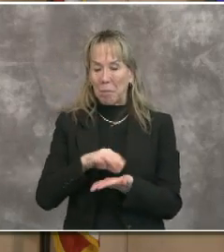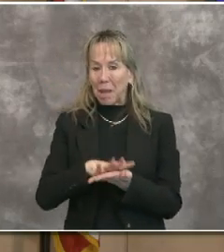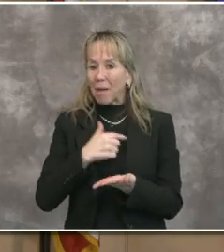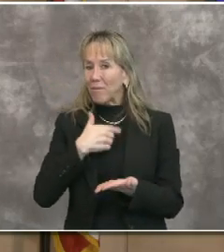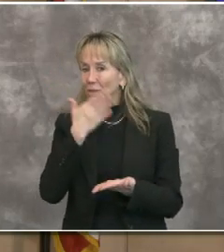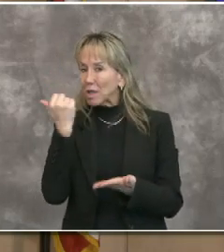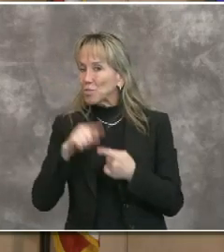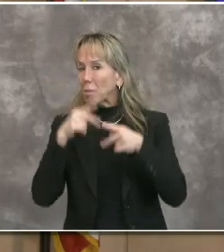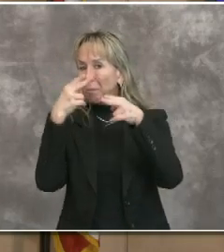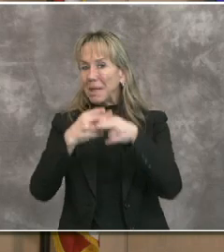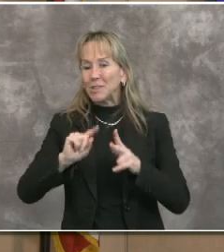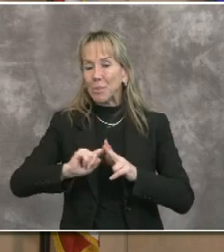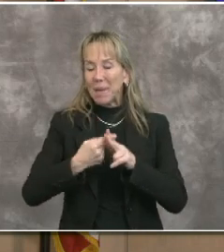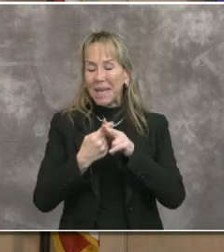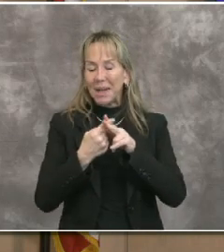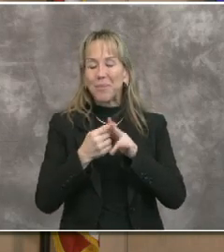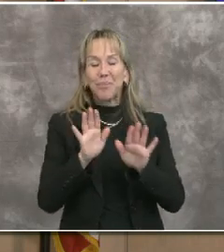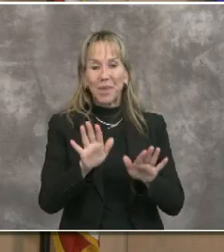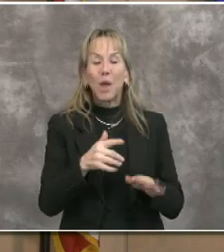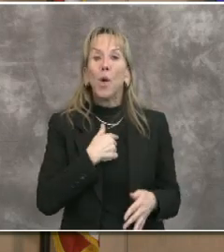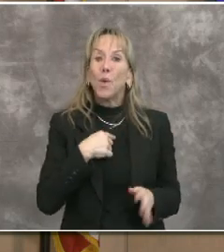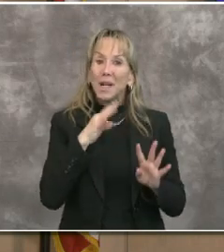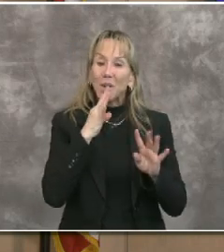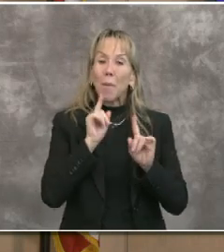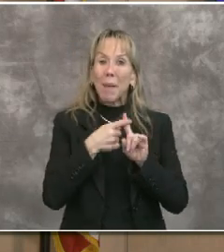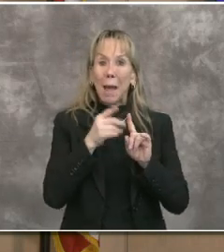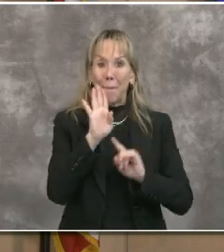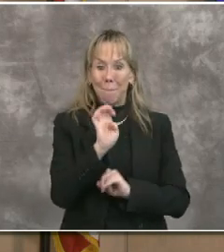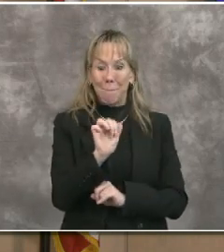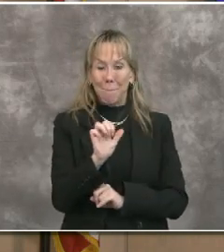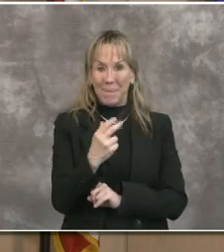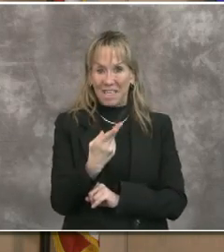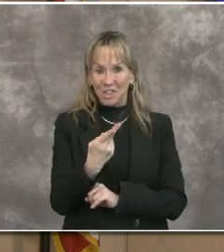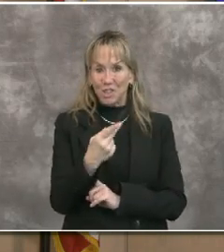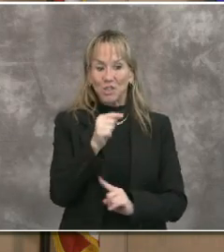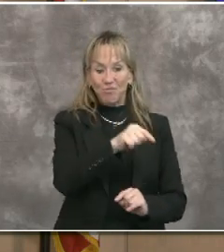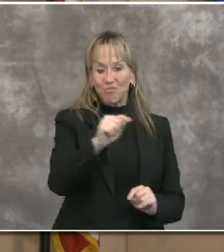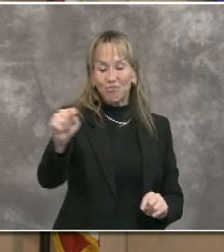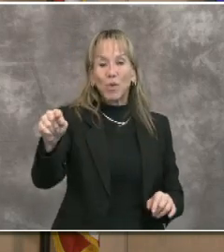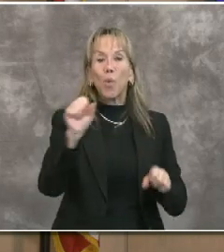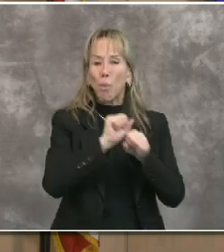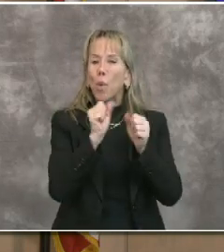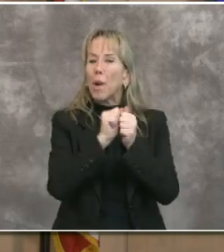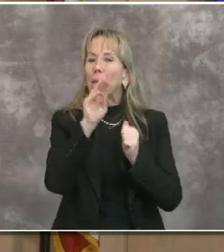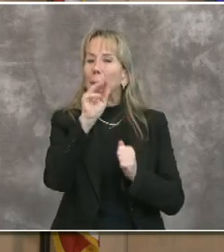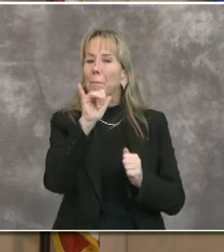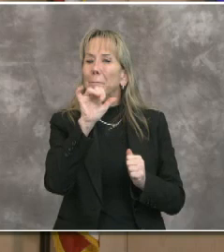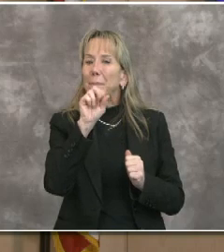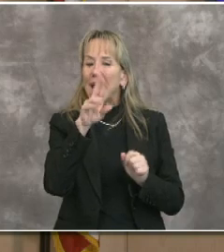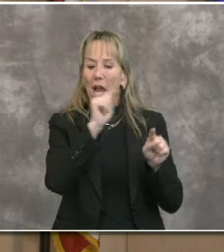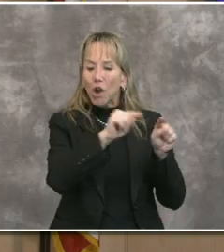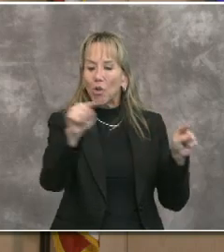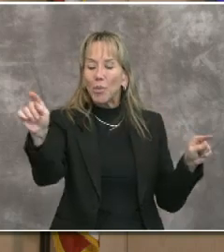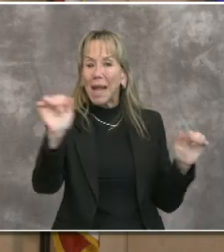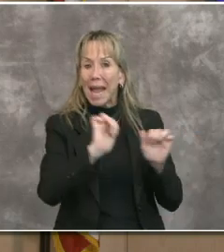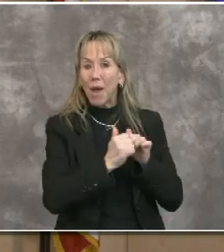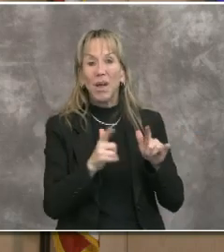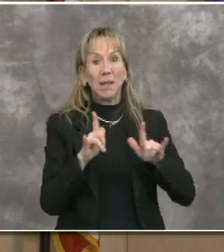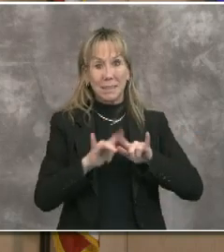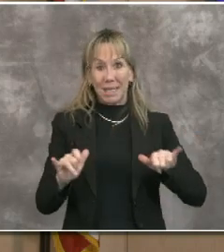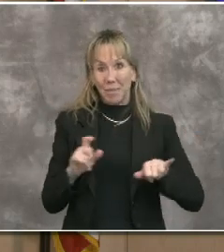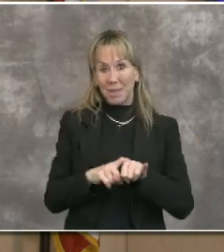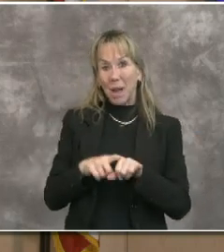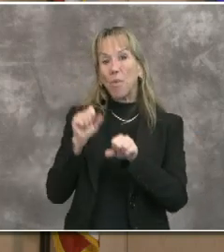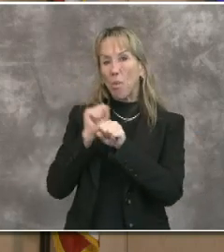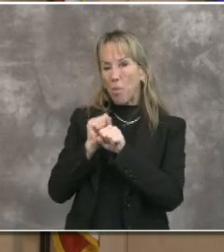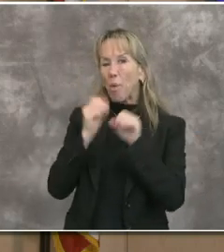skipped over it. So we talked about what we're doing with beaches, where we're working with mayors to come up with a plan for how we may ease those. We're simultaneously working